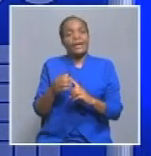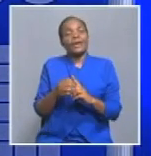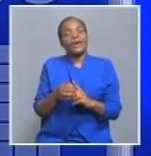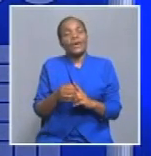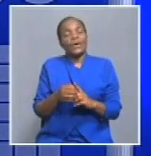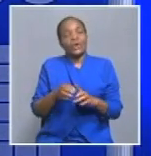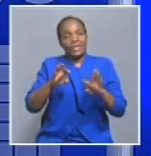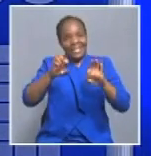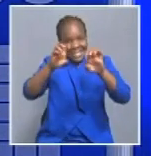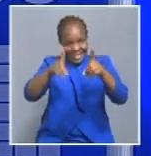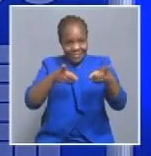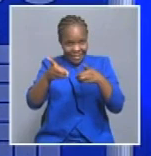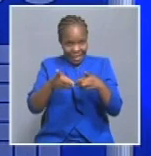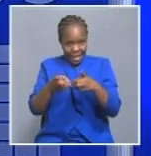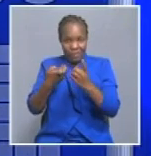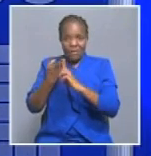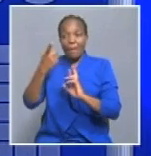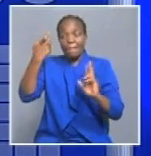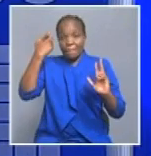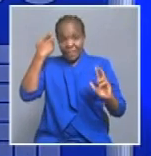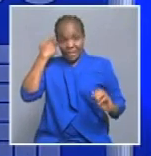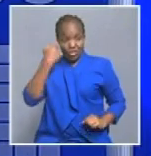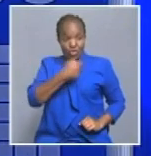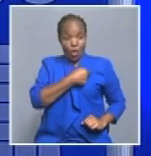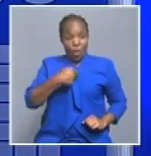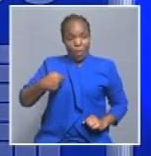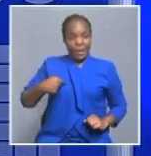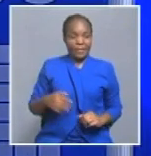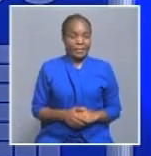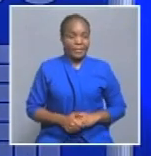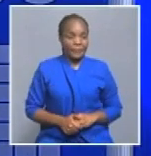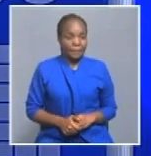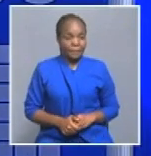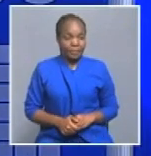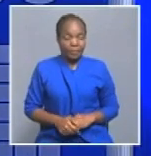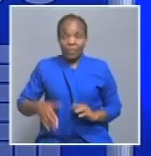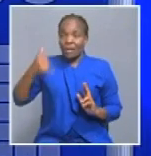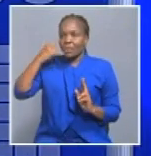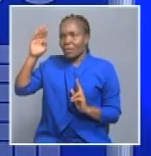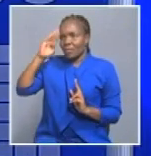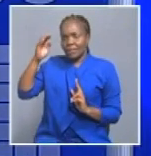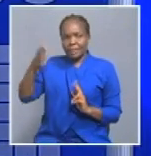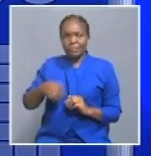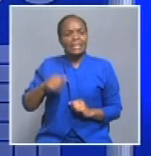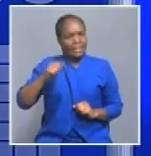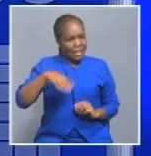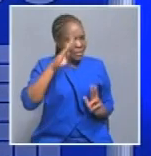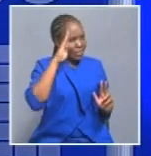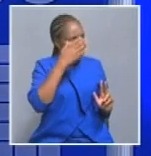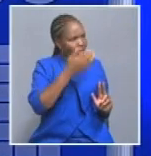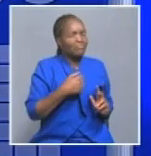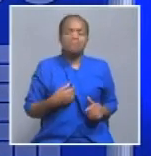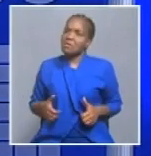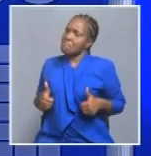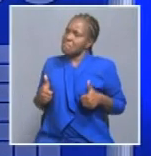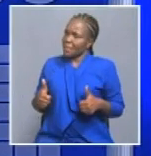and Equality, to shed more light on this. A very good evening, Mrs. Lusepani. Good evening, Maurice. How are you? I'm doing great. Thank you